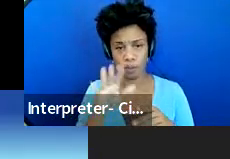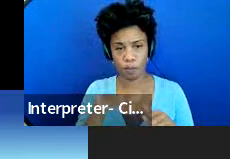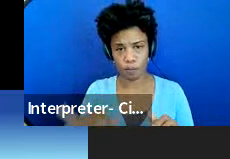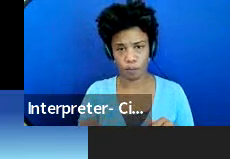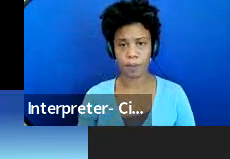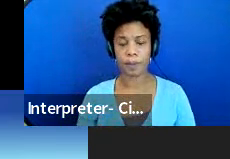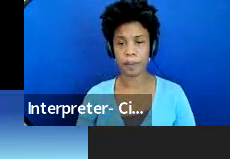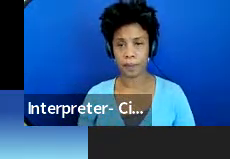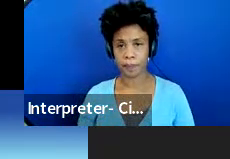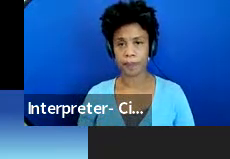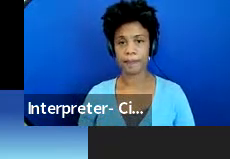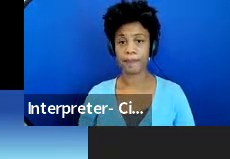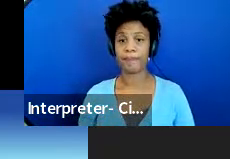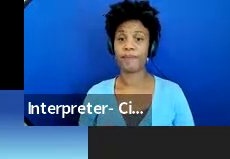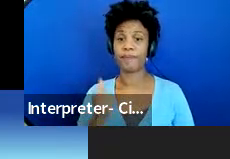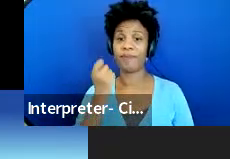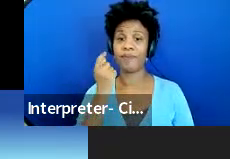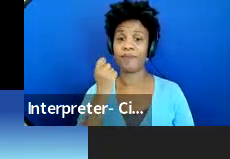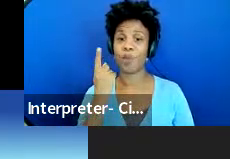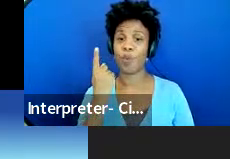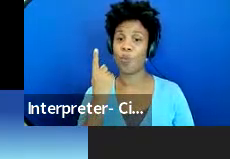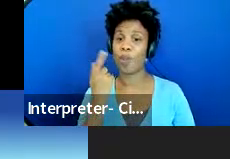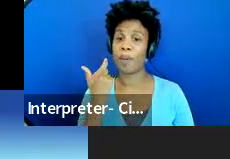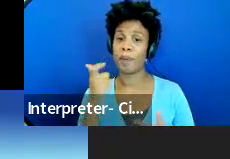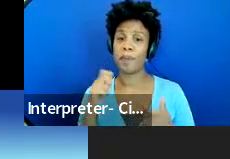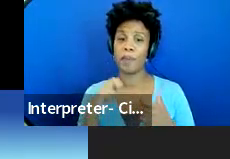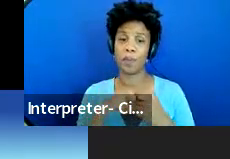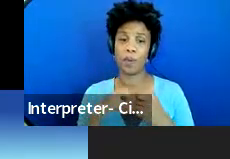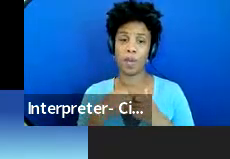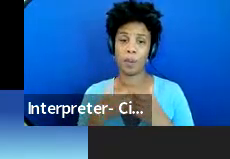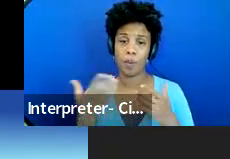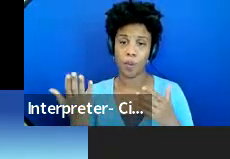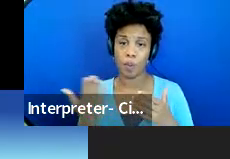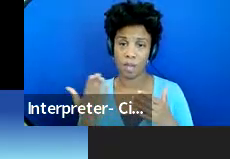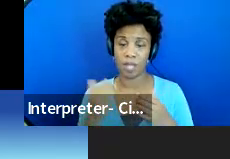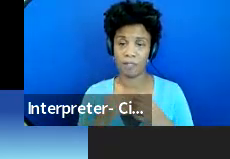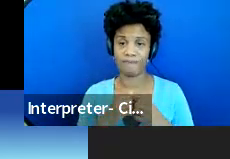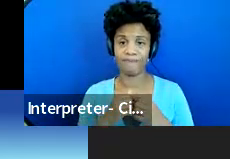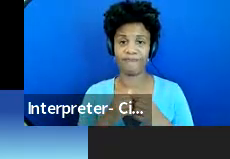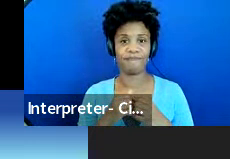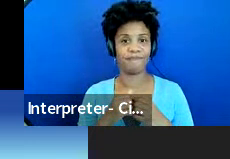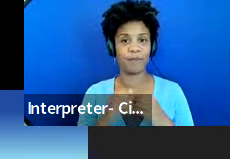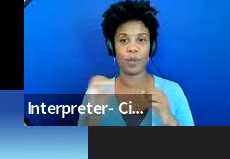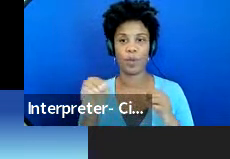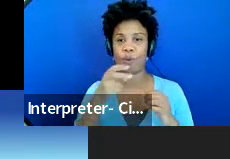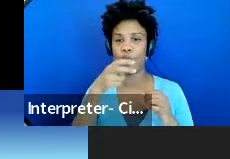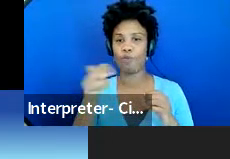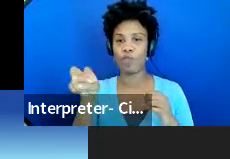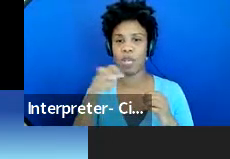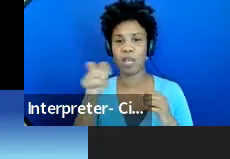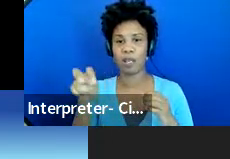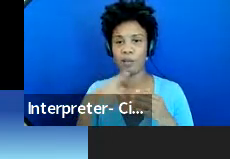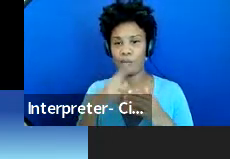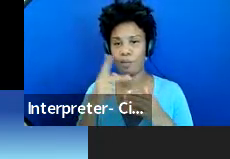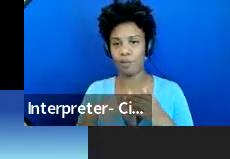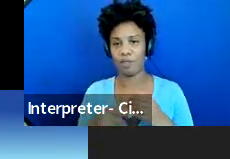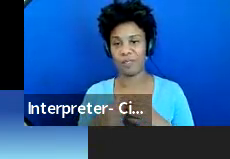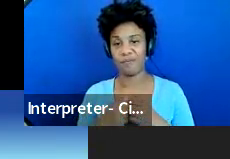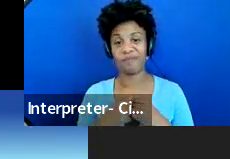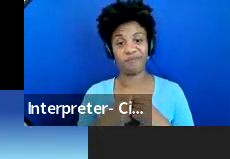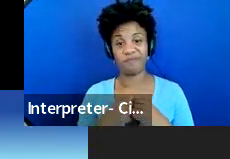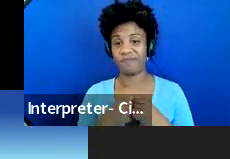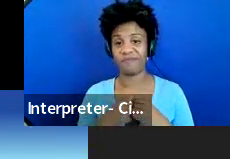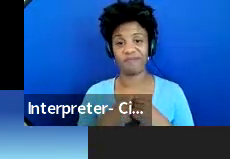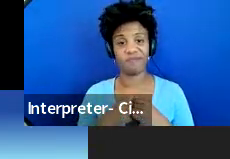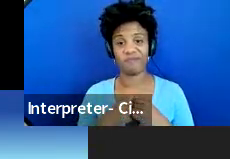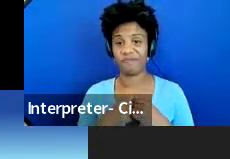is one major challenge, however, with this institution, in that there is no transition program or school system